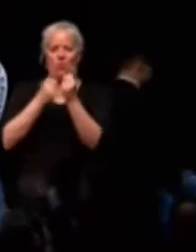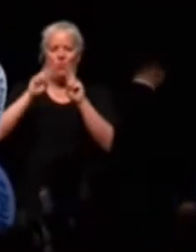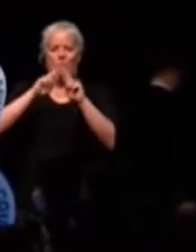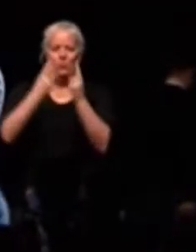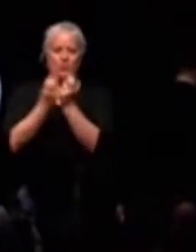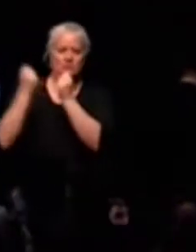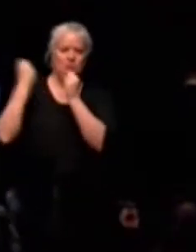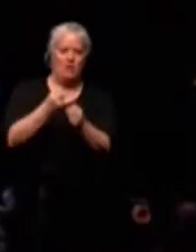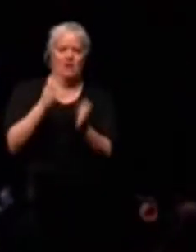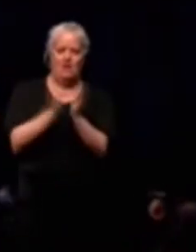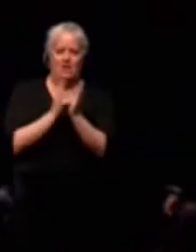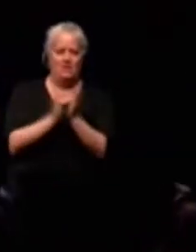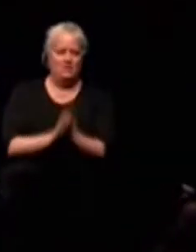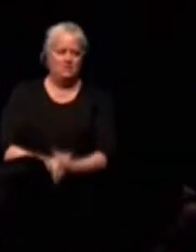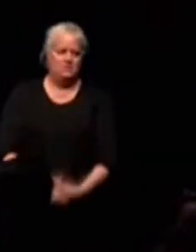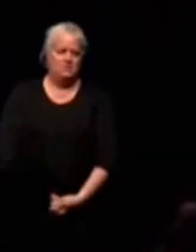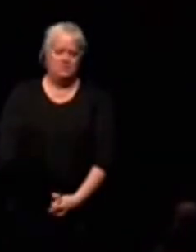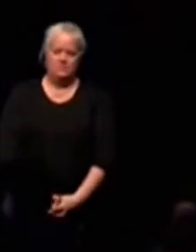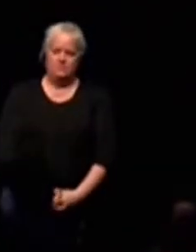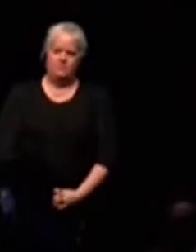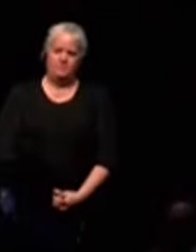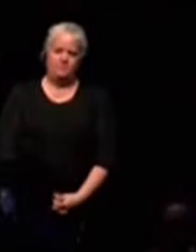welcome.